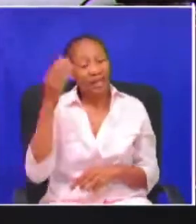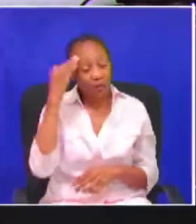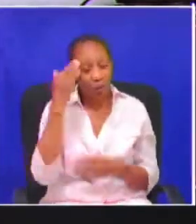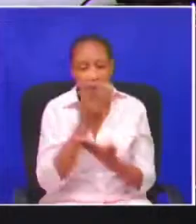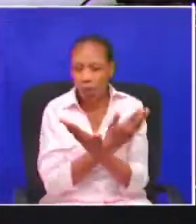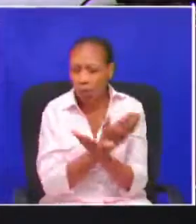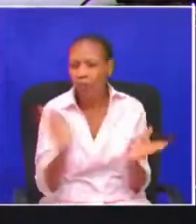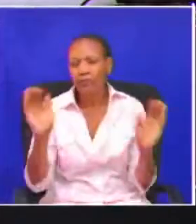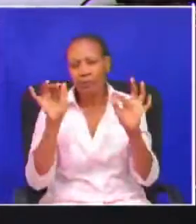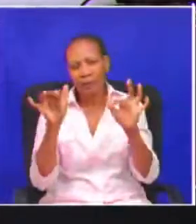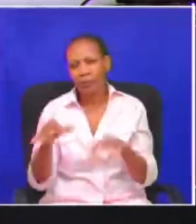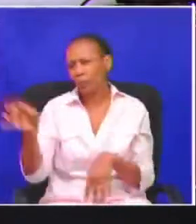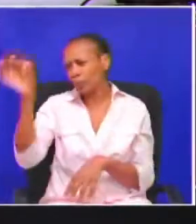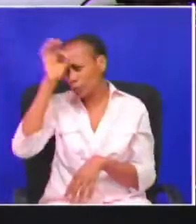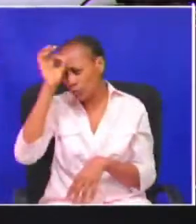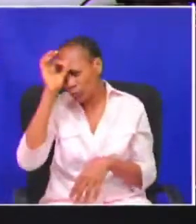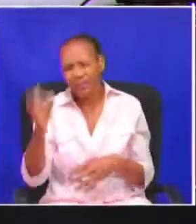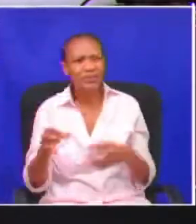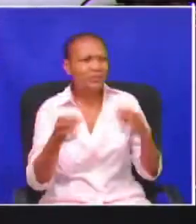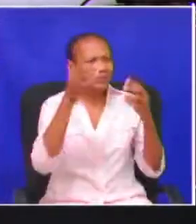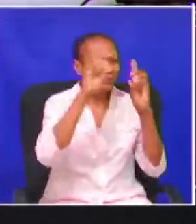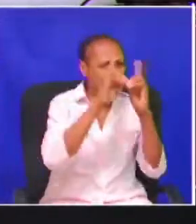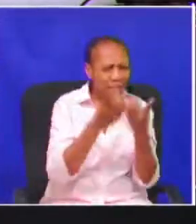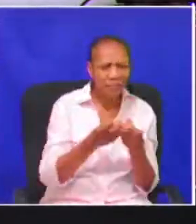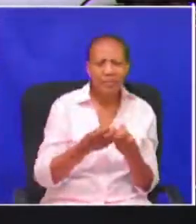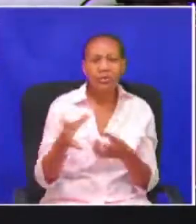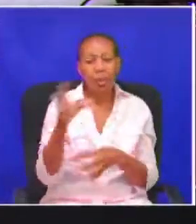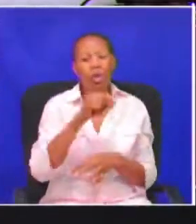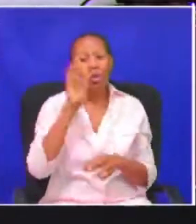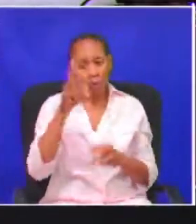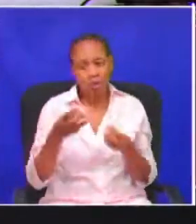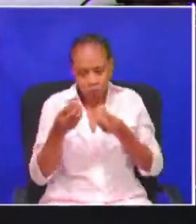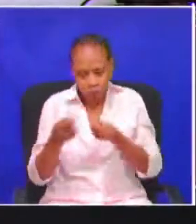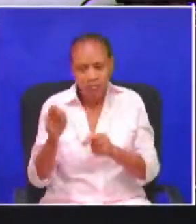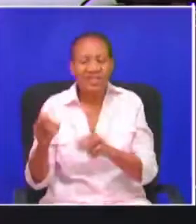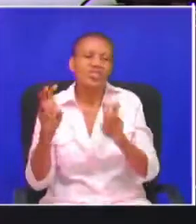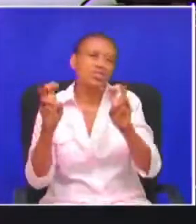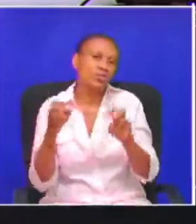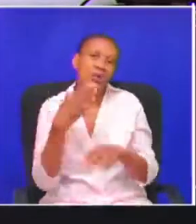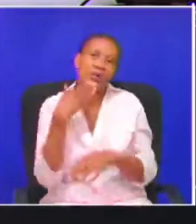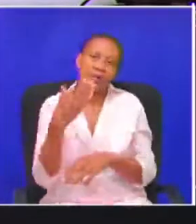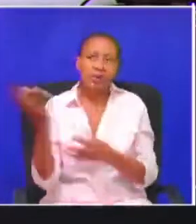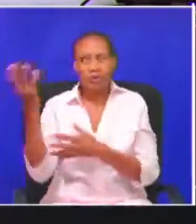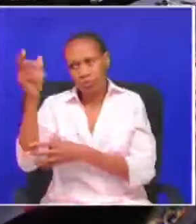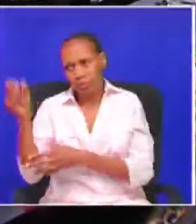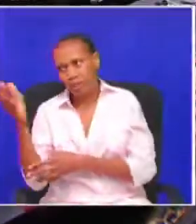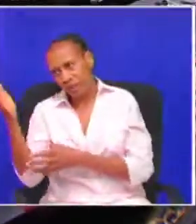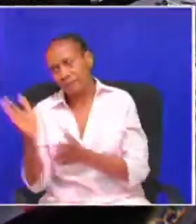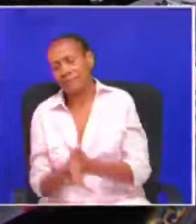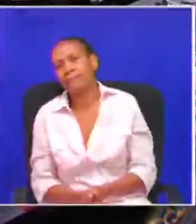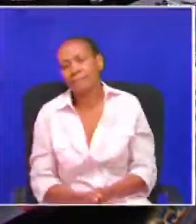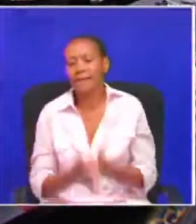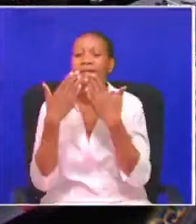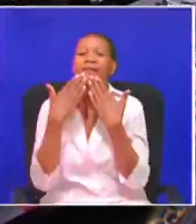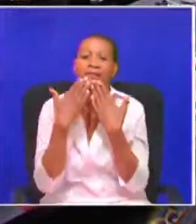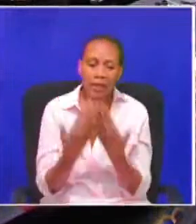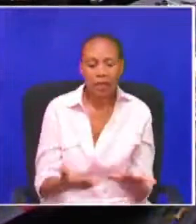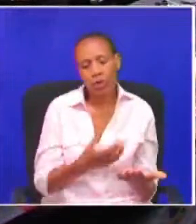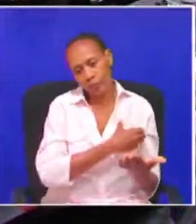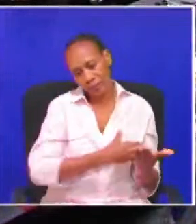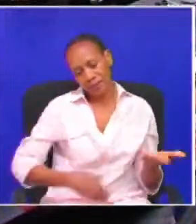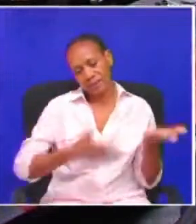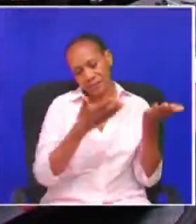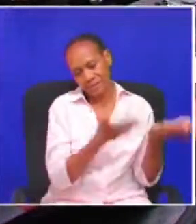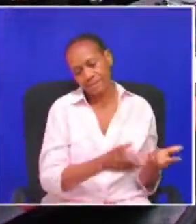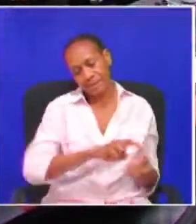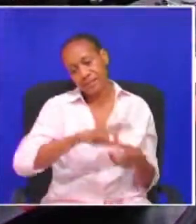police and also members in the government. And we will deal with this. Thank you, Honorable Speaker. Thank you, Honorable President. The